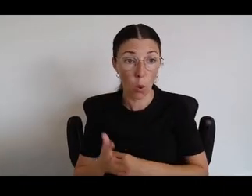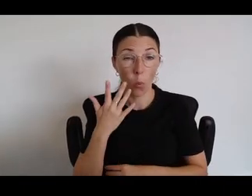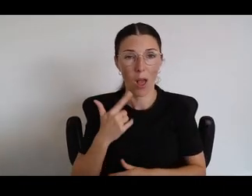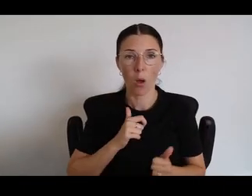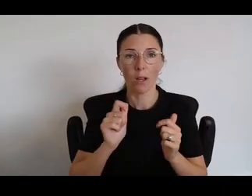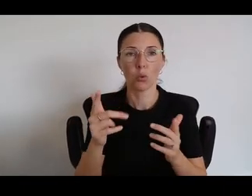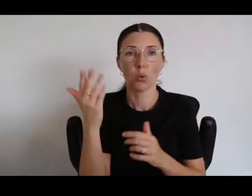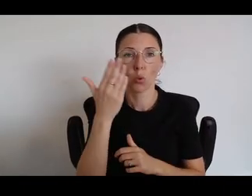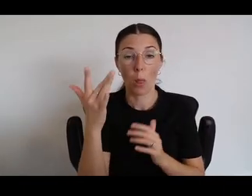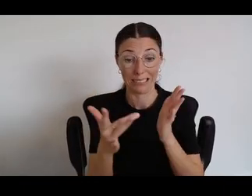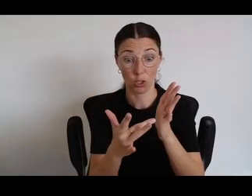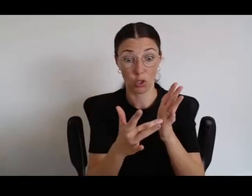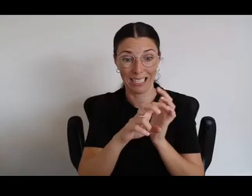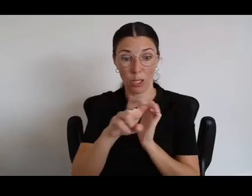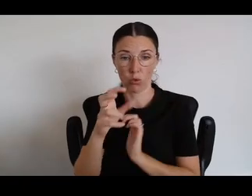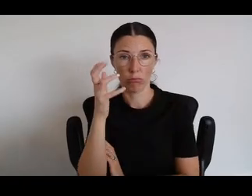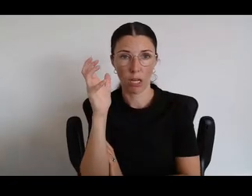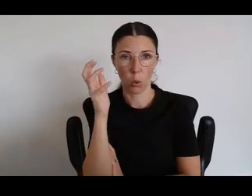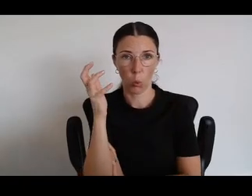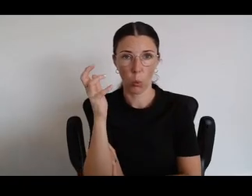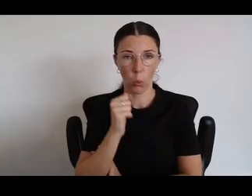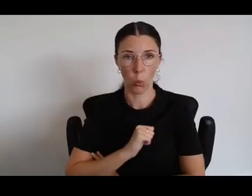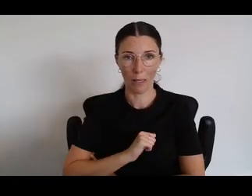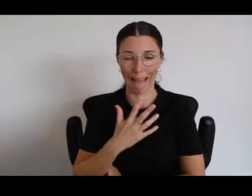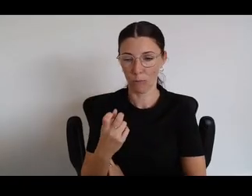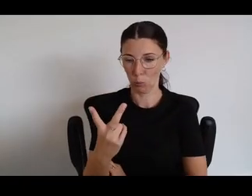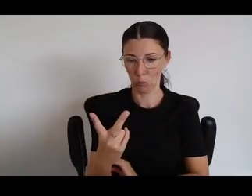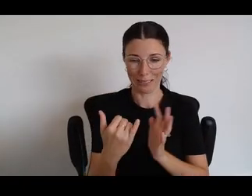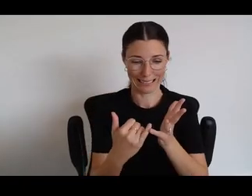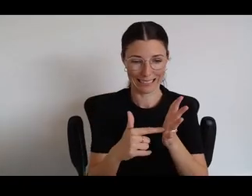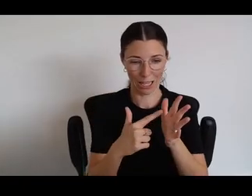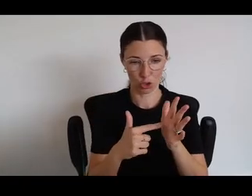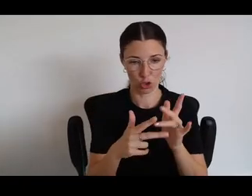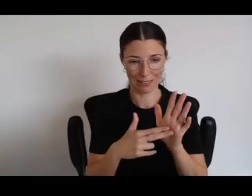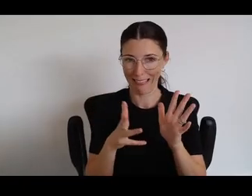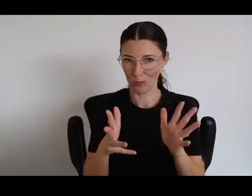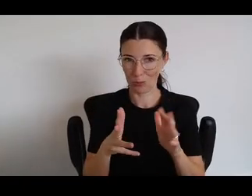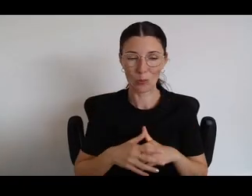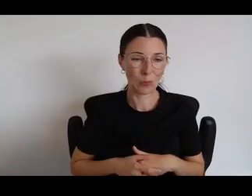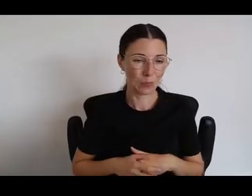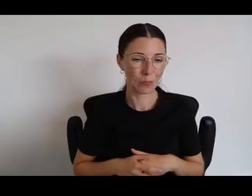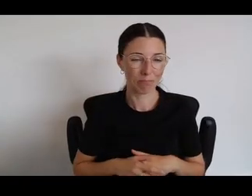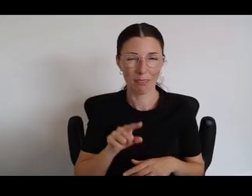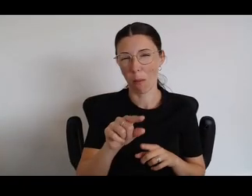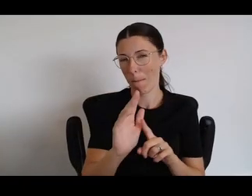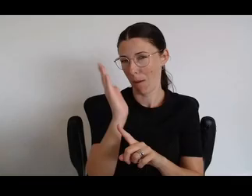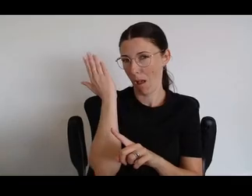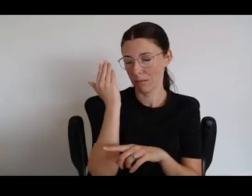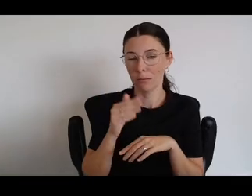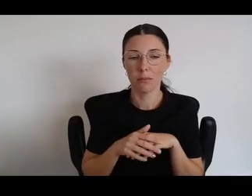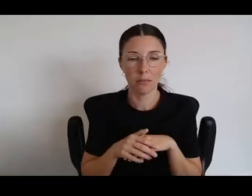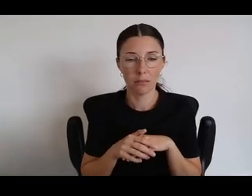and TV with the 2 stations, okay? So that was the past. And there are many people who still try to kind